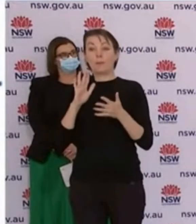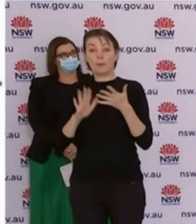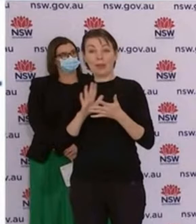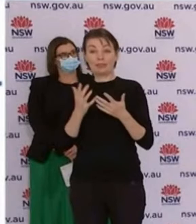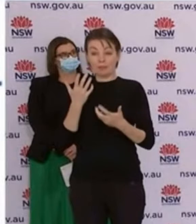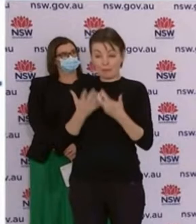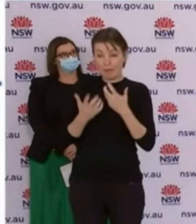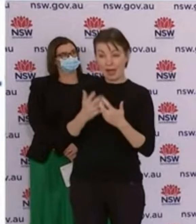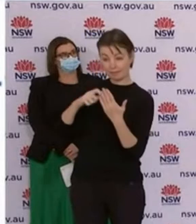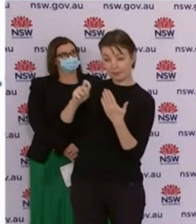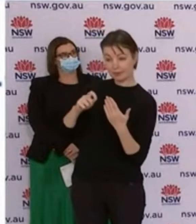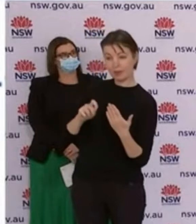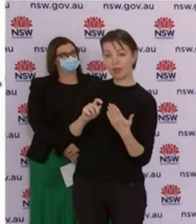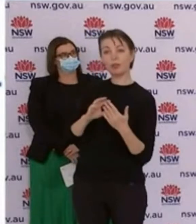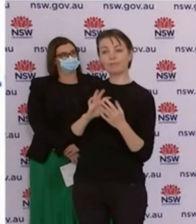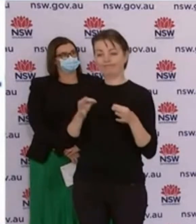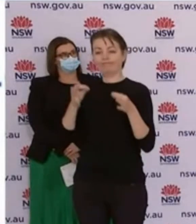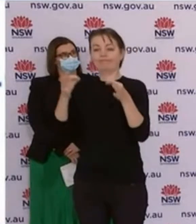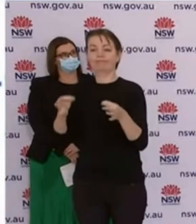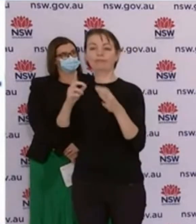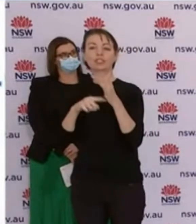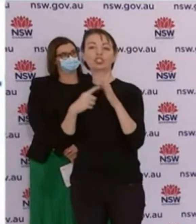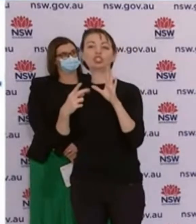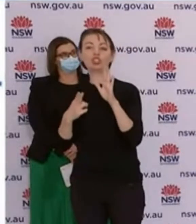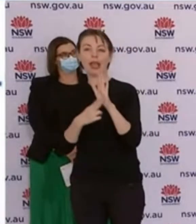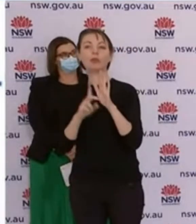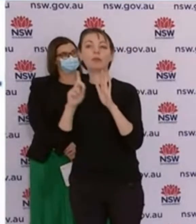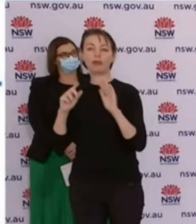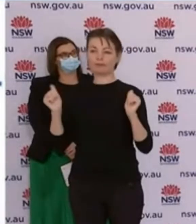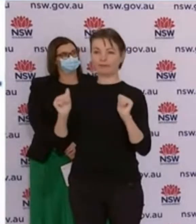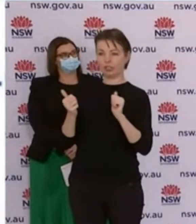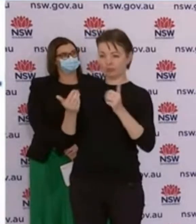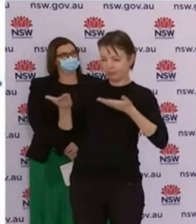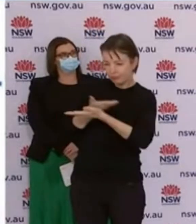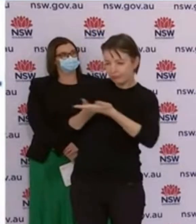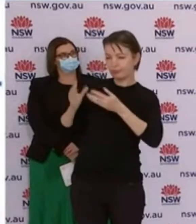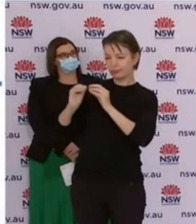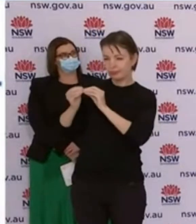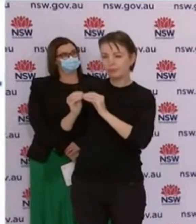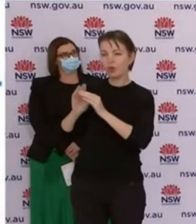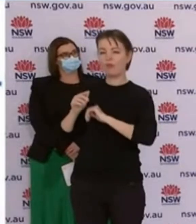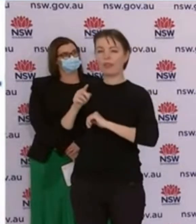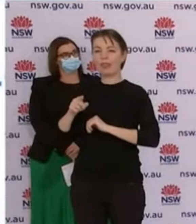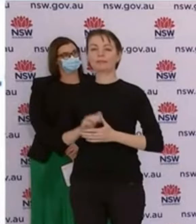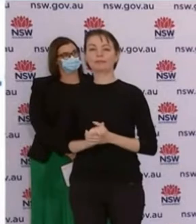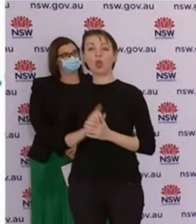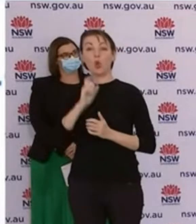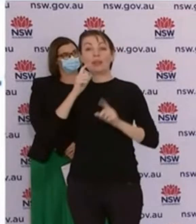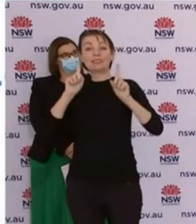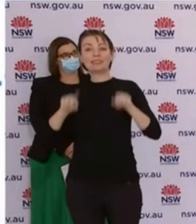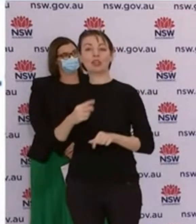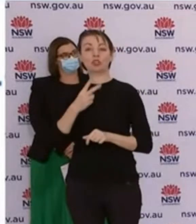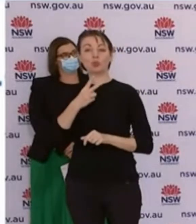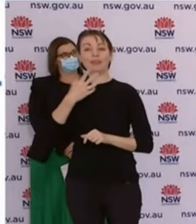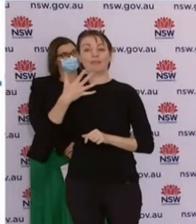but the university sector is appreciative of that and can accommodate that, which is good. Face-to-face learning will commence from October